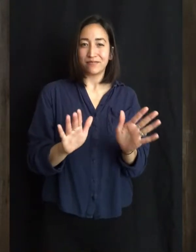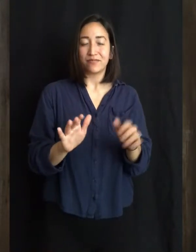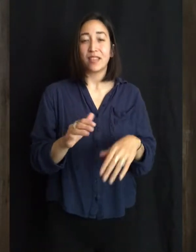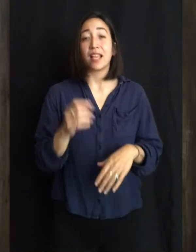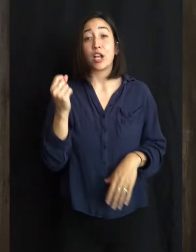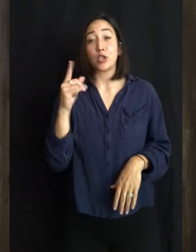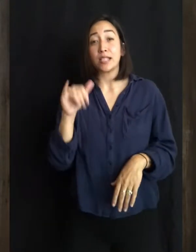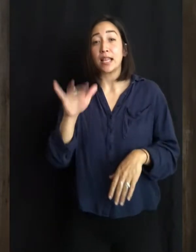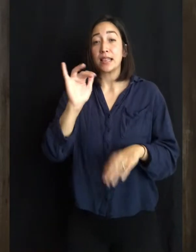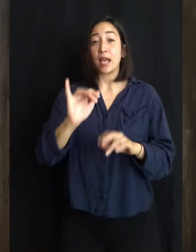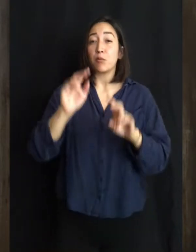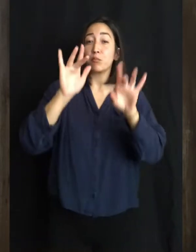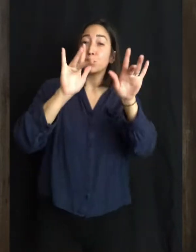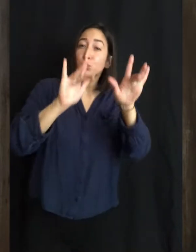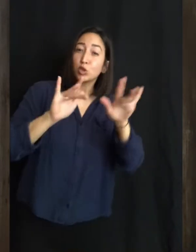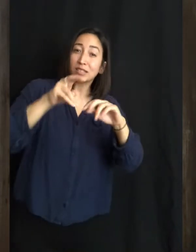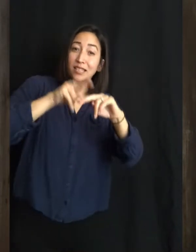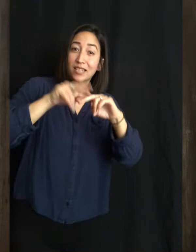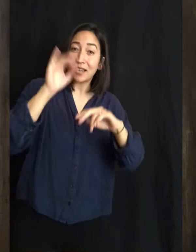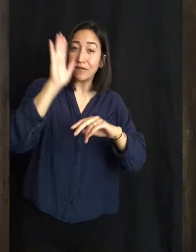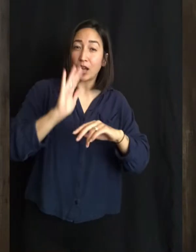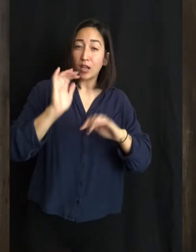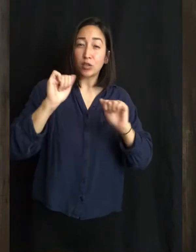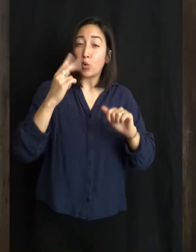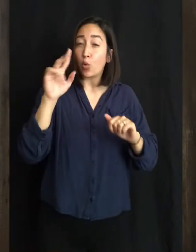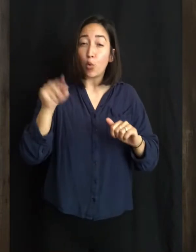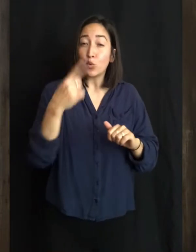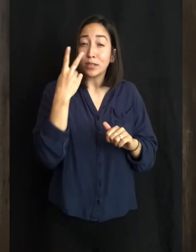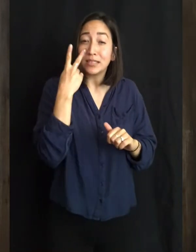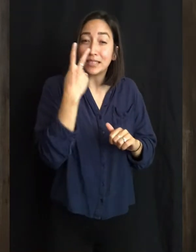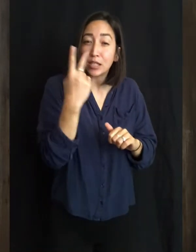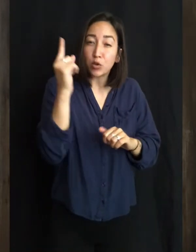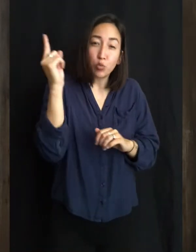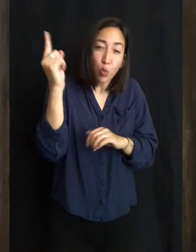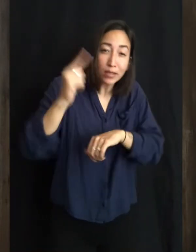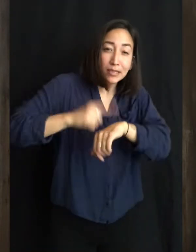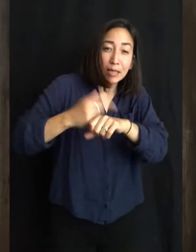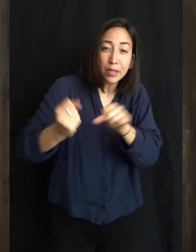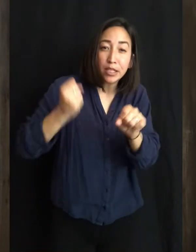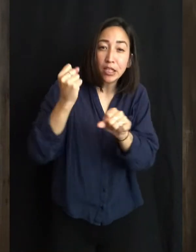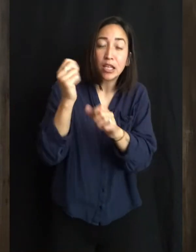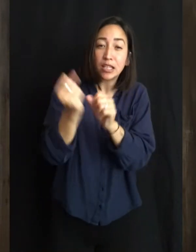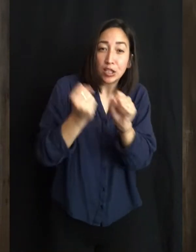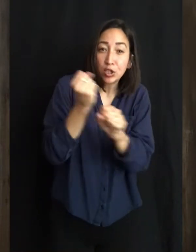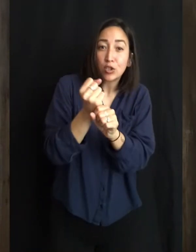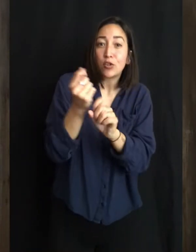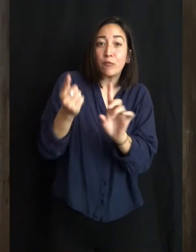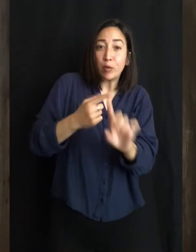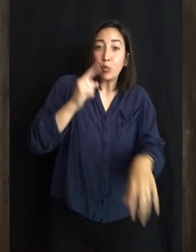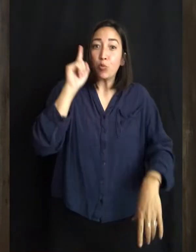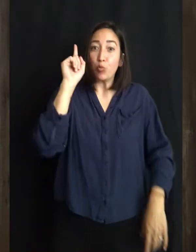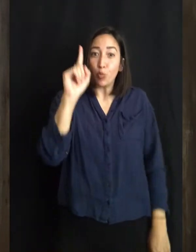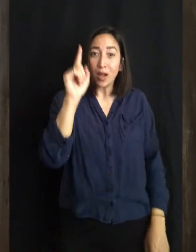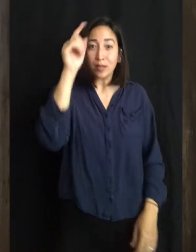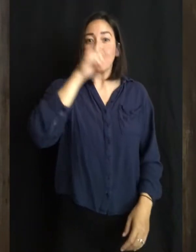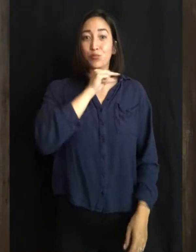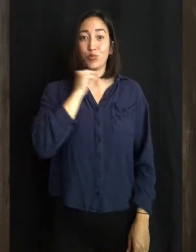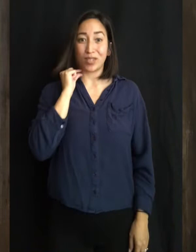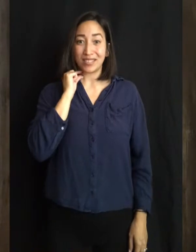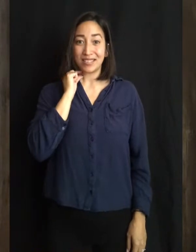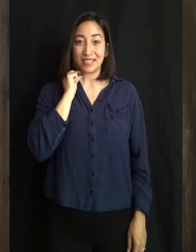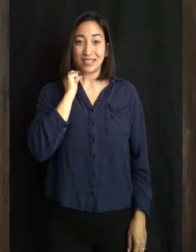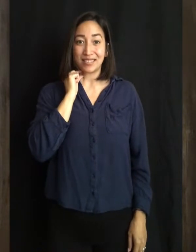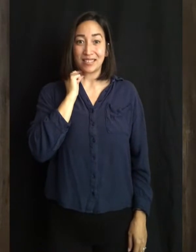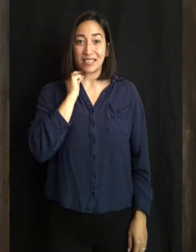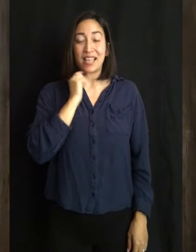mercy seat of God was only seen by that high priest once a year at that time of sacrifice. And it was for